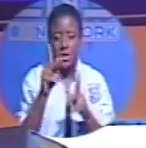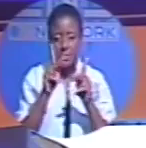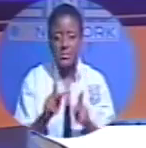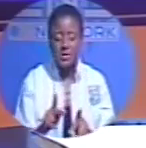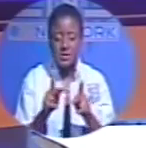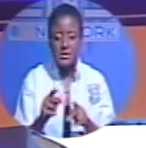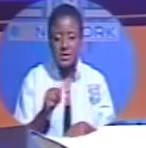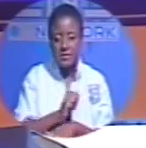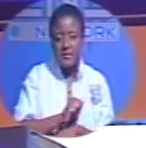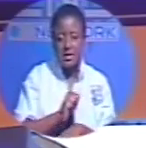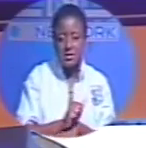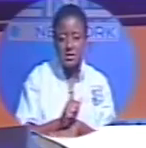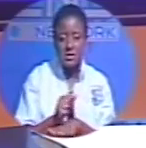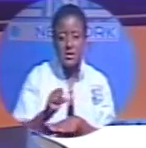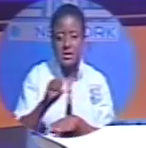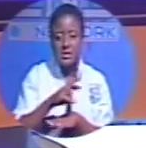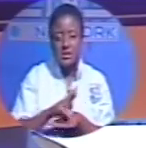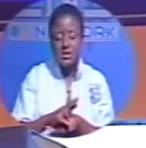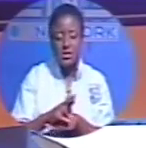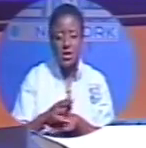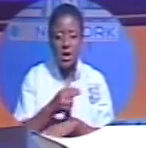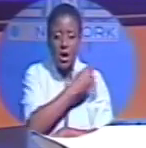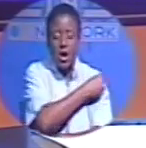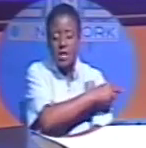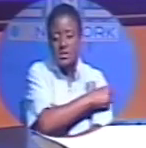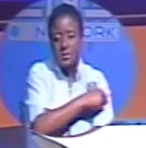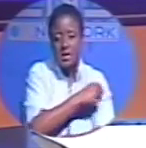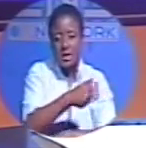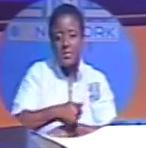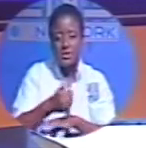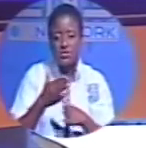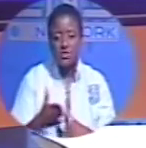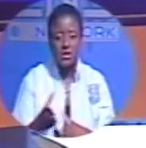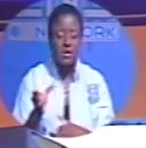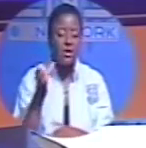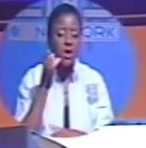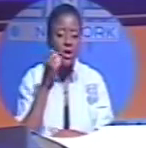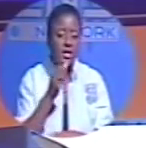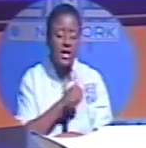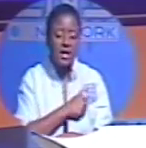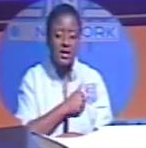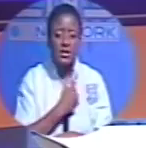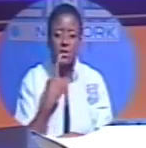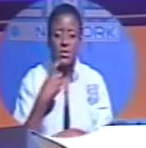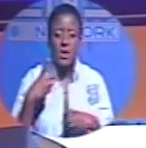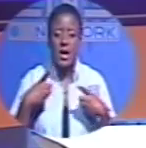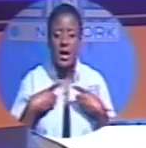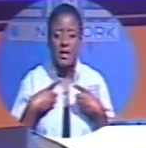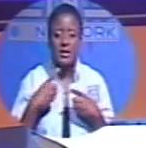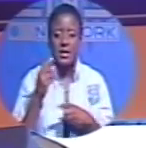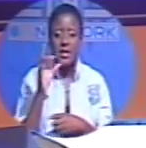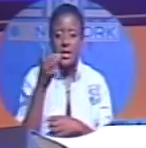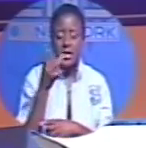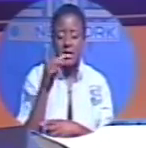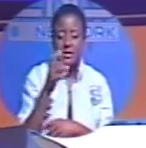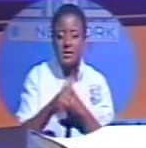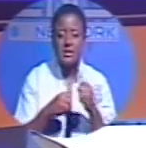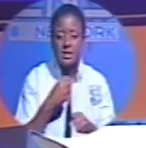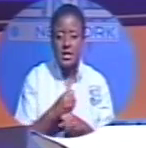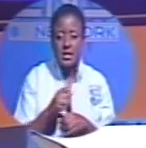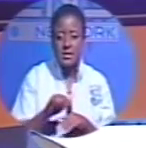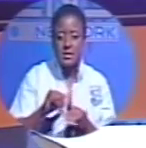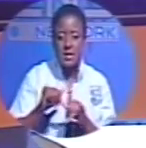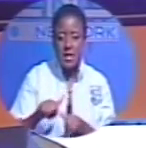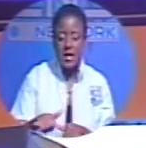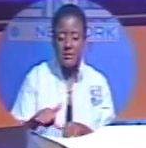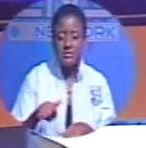hospital administrator Coralie Adderley, who had at least 18 months left in her contract, but says the government wants to terminate her